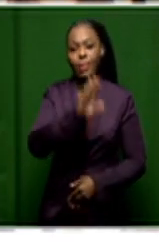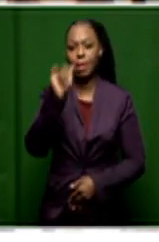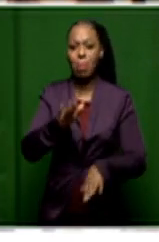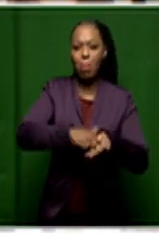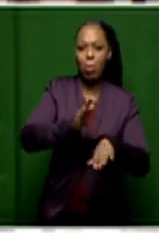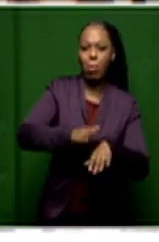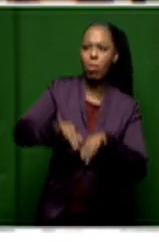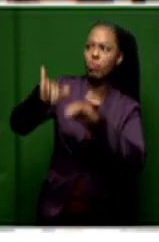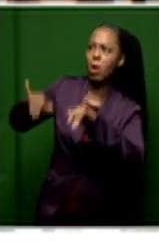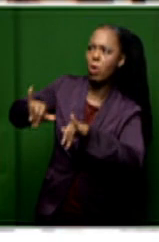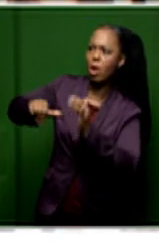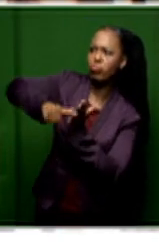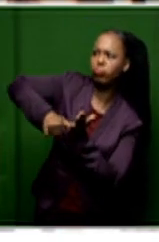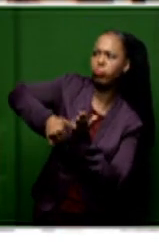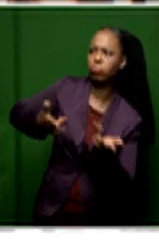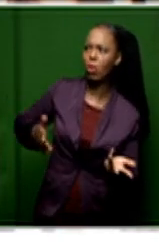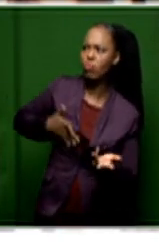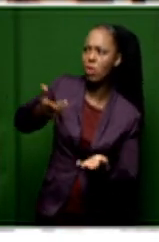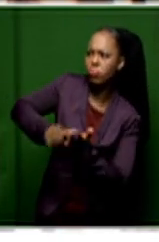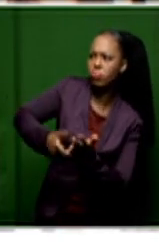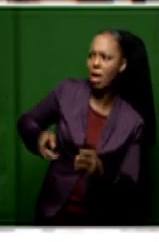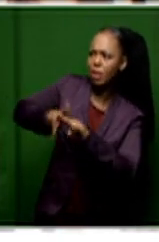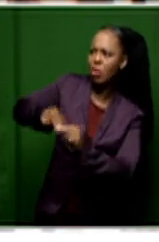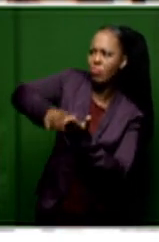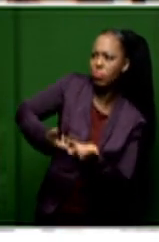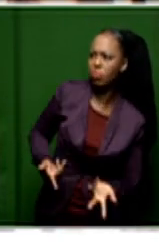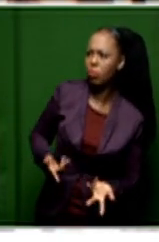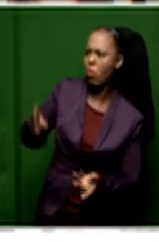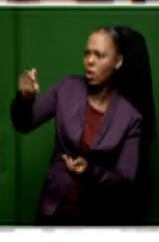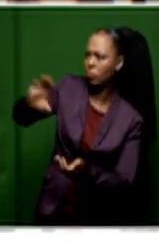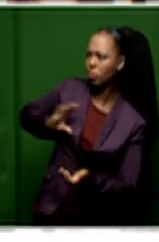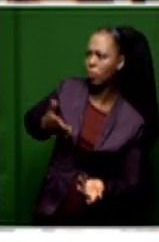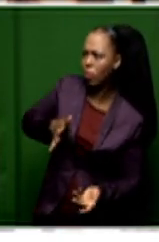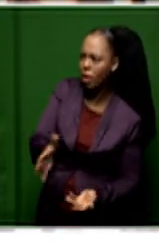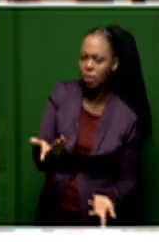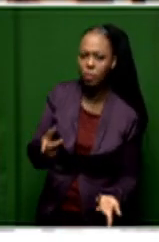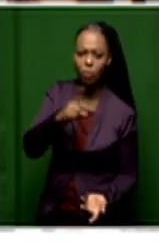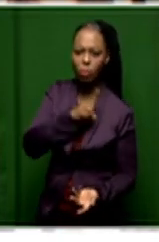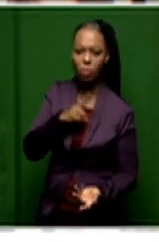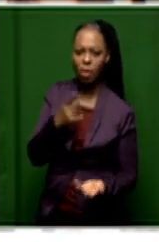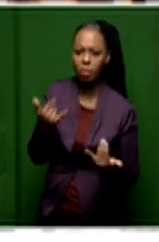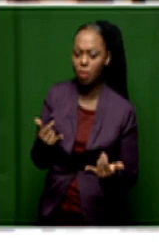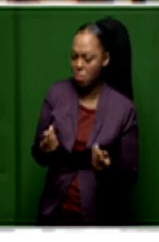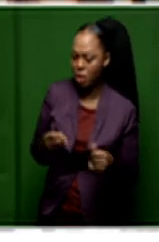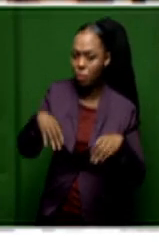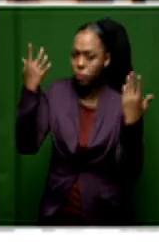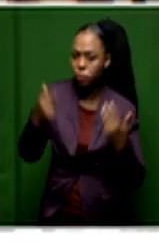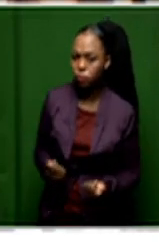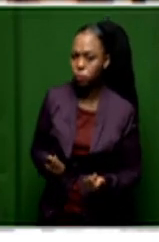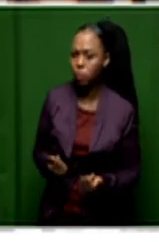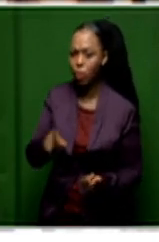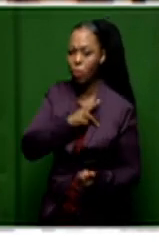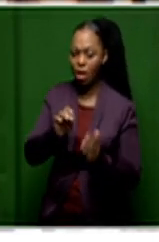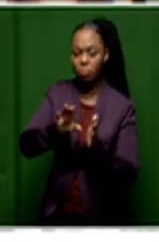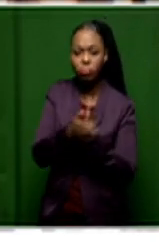more people are waiting for social grants and handouts of cash to survive because they haven't got the